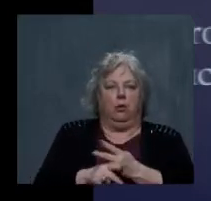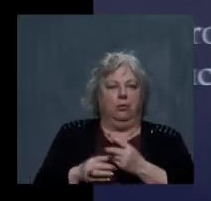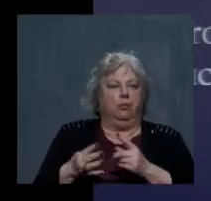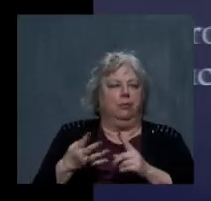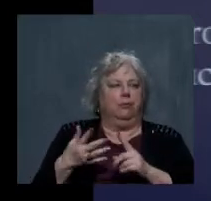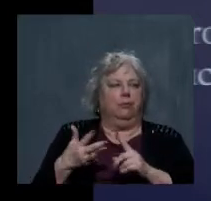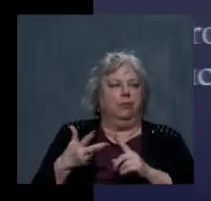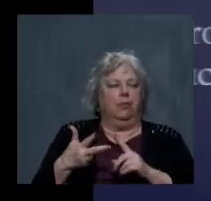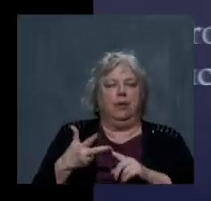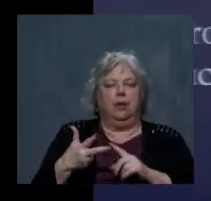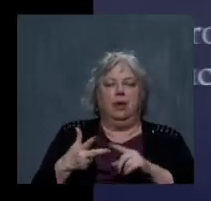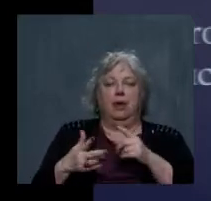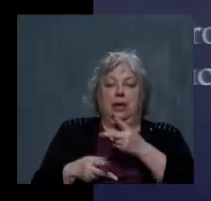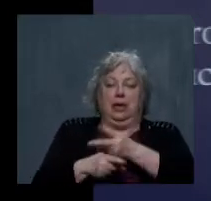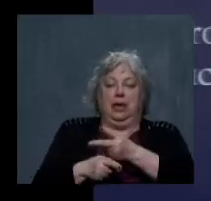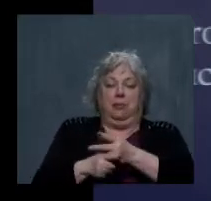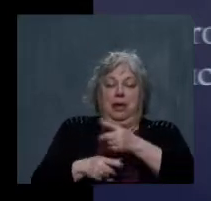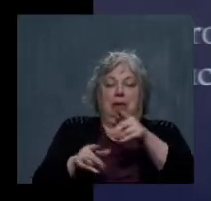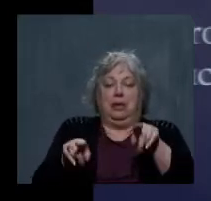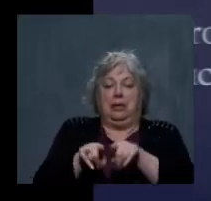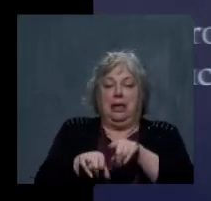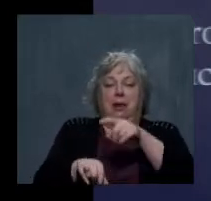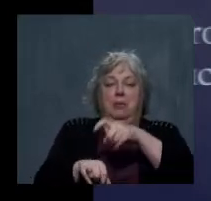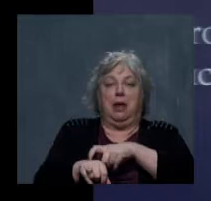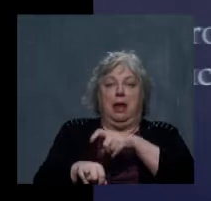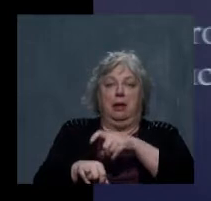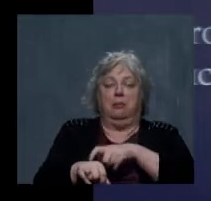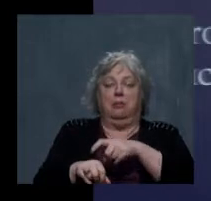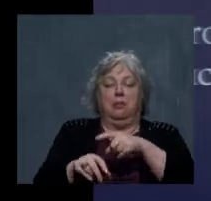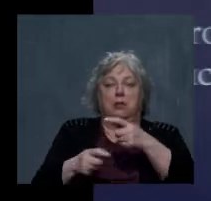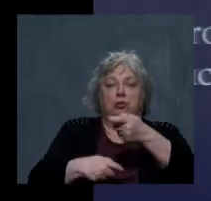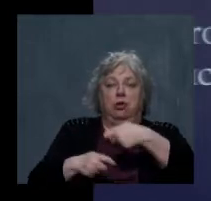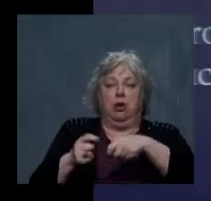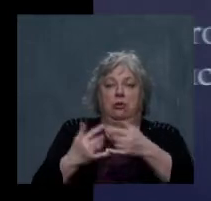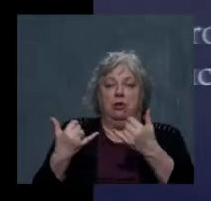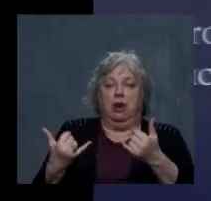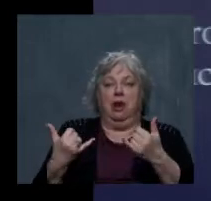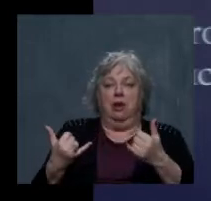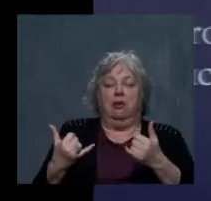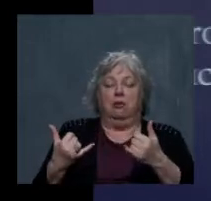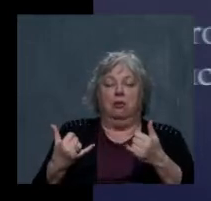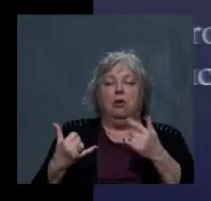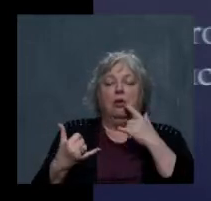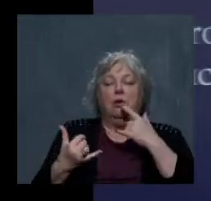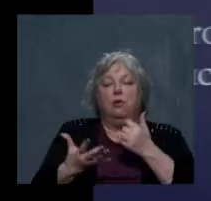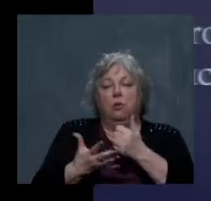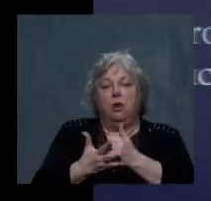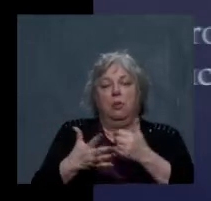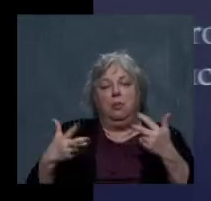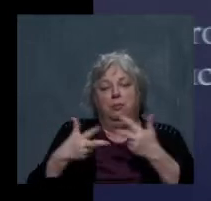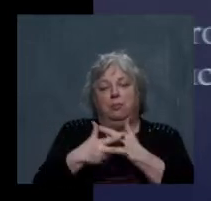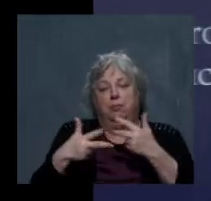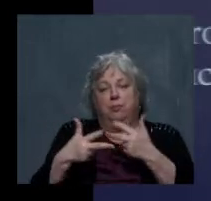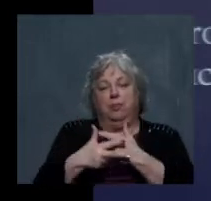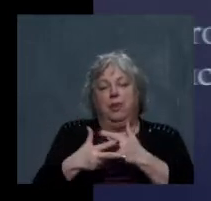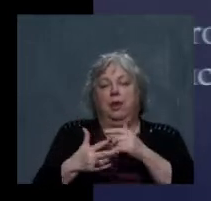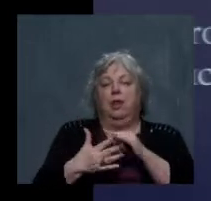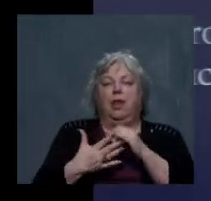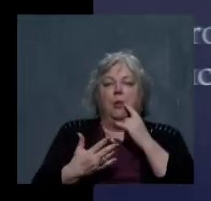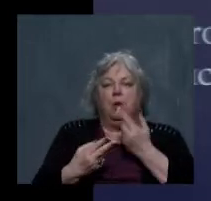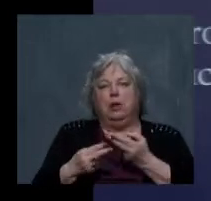existing signal timings to keep the east-west, you know, traffic flow smooth will increase queuing on the